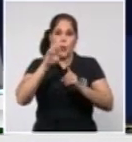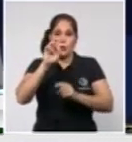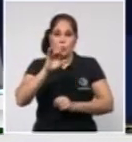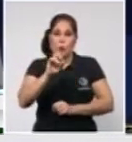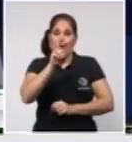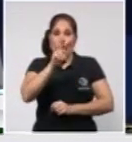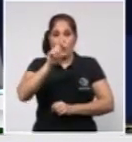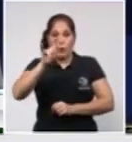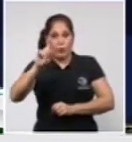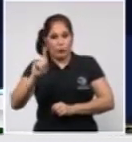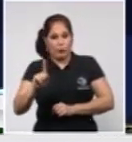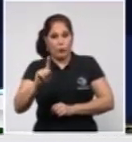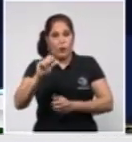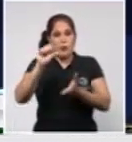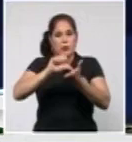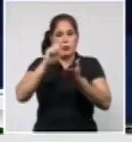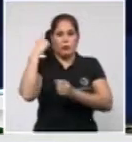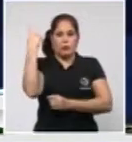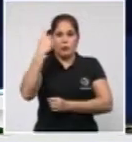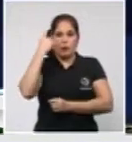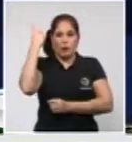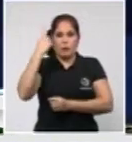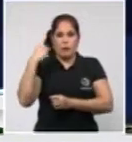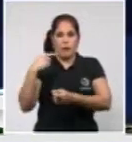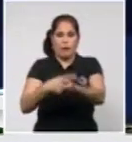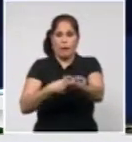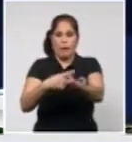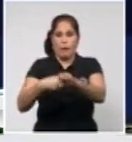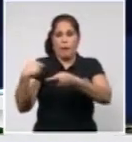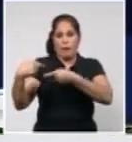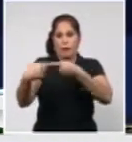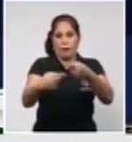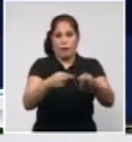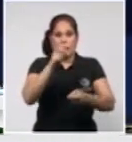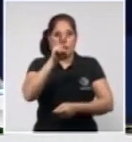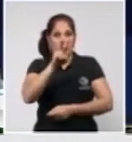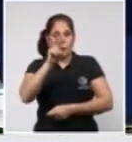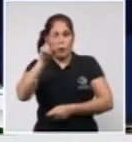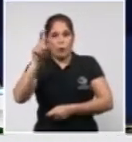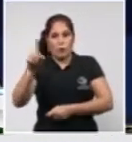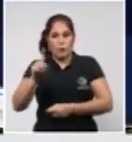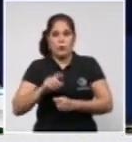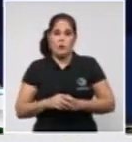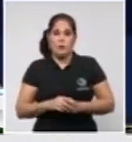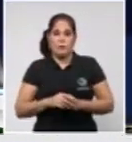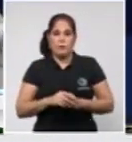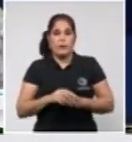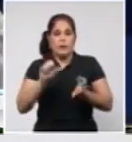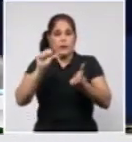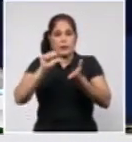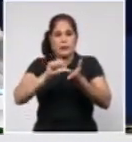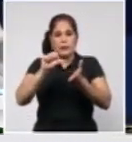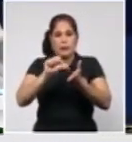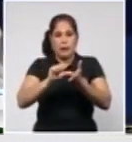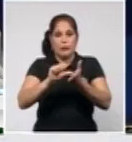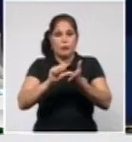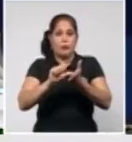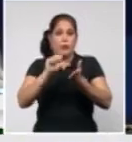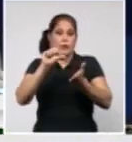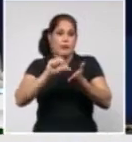211 in the National Center for Genetics, and 188 in the Genetic Engineering